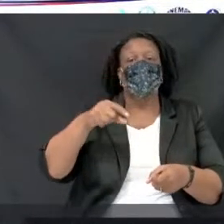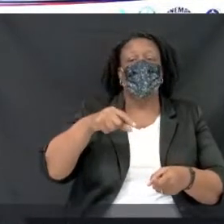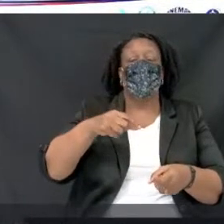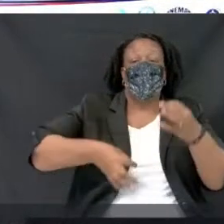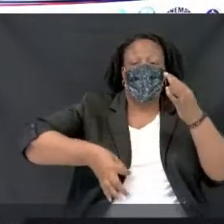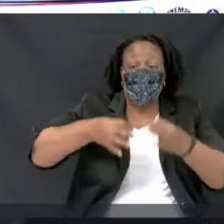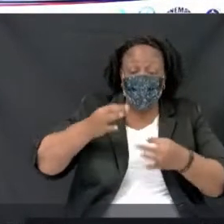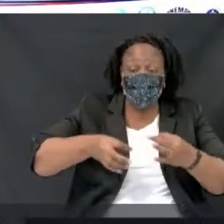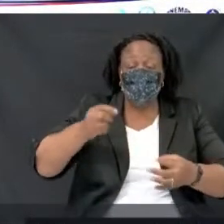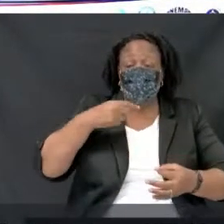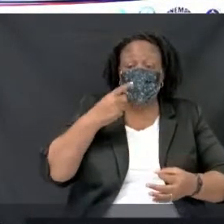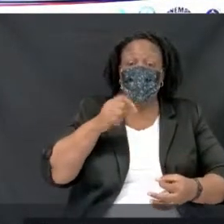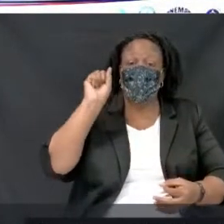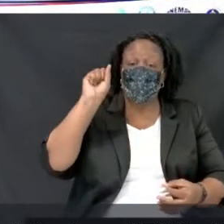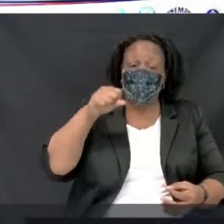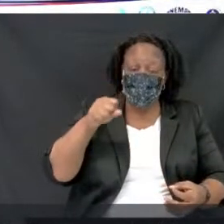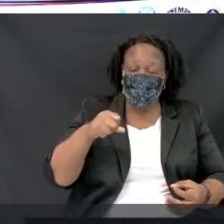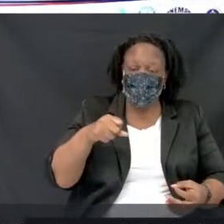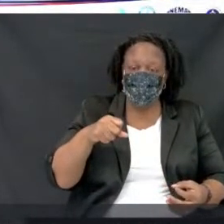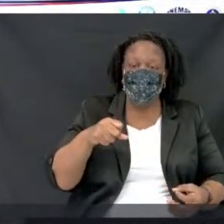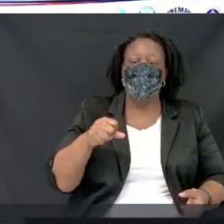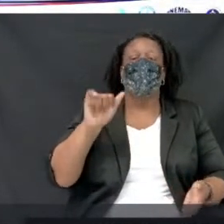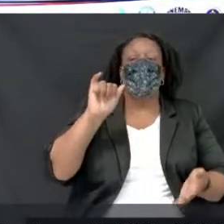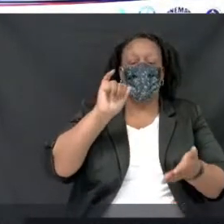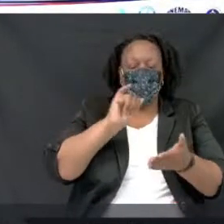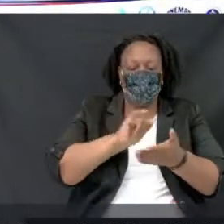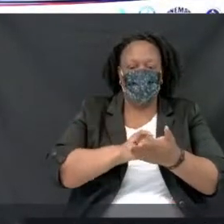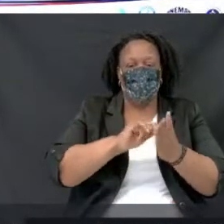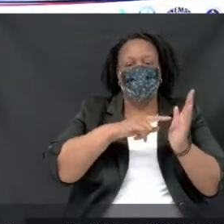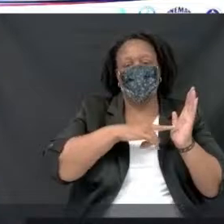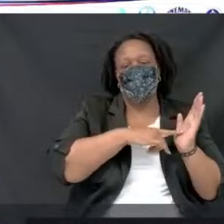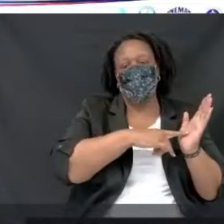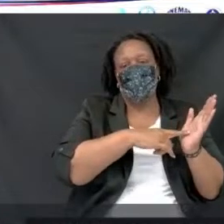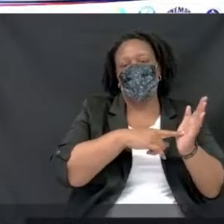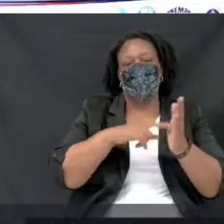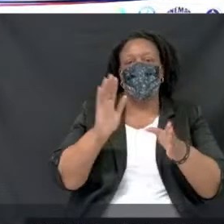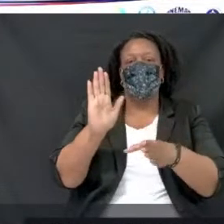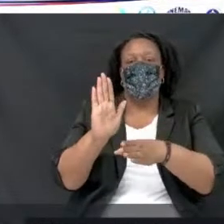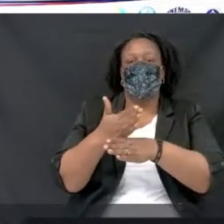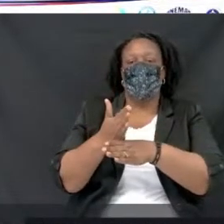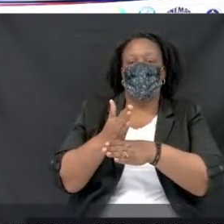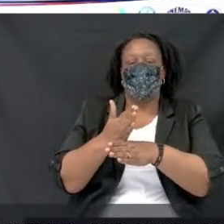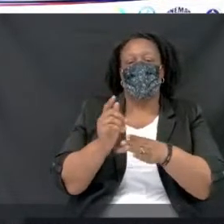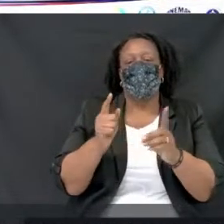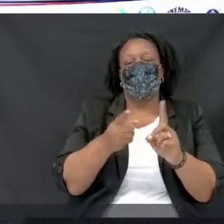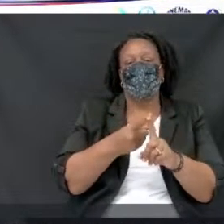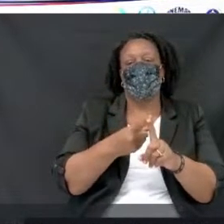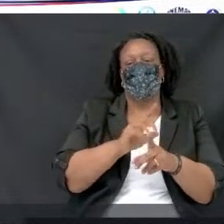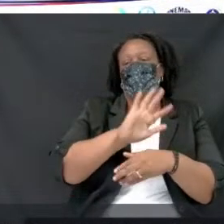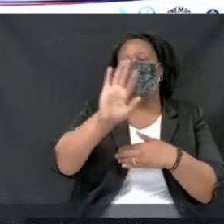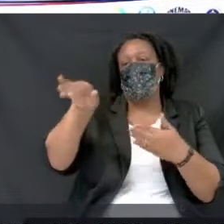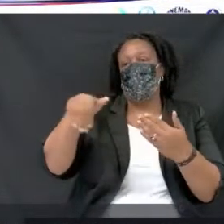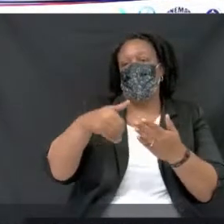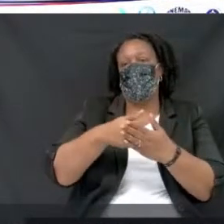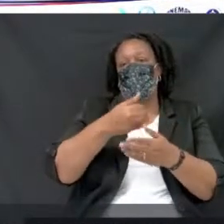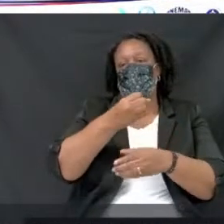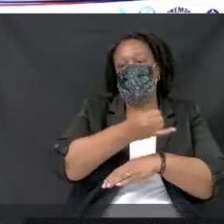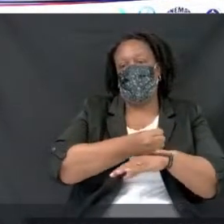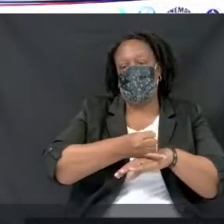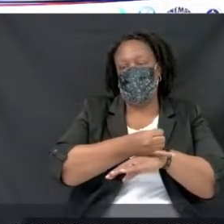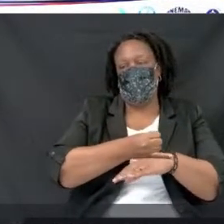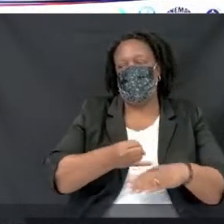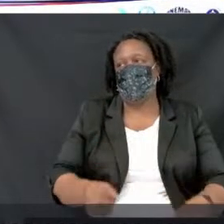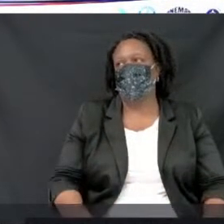any form of recommendation, whether it's altered to fit a particular narrative or accepted as it